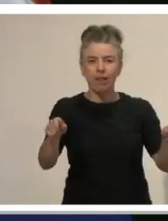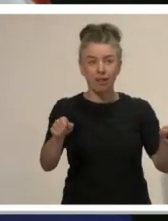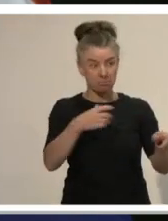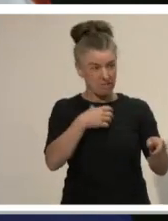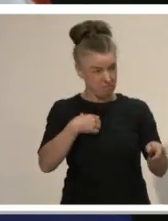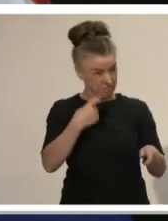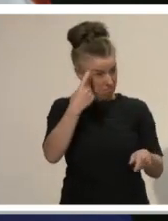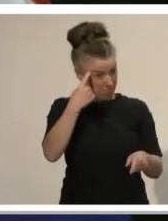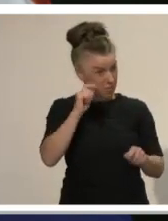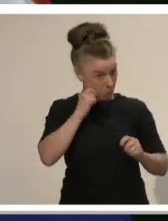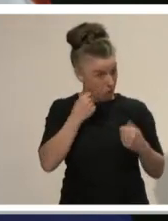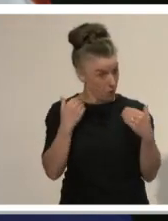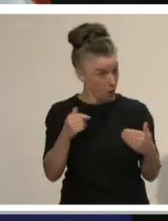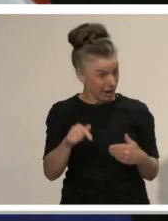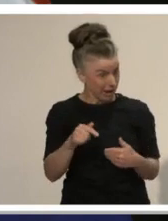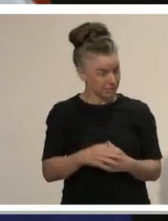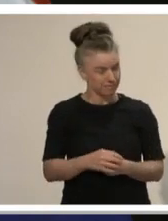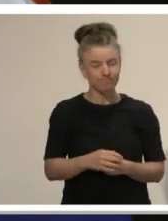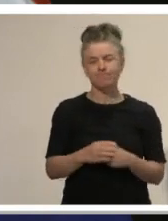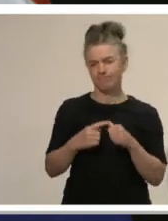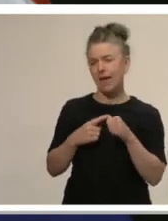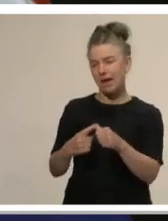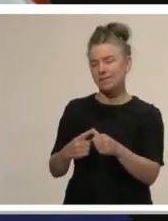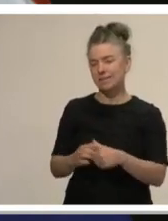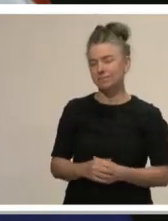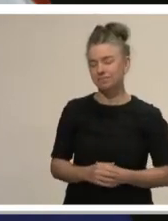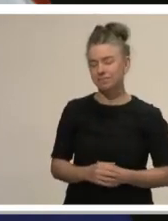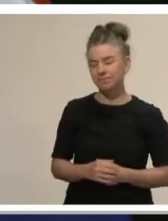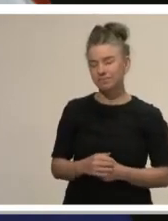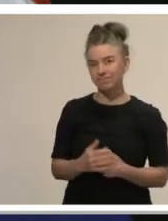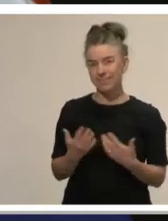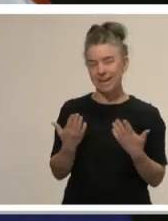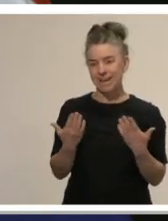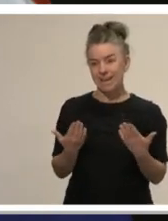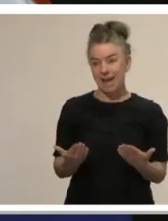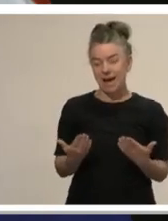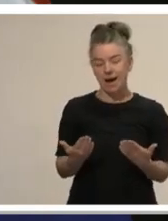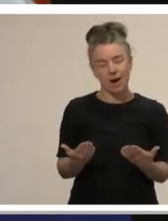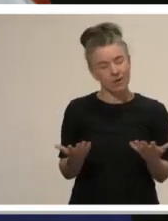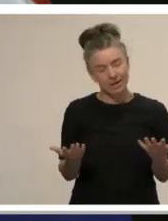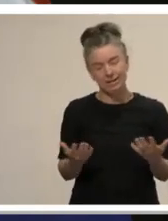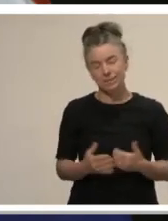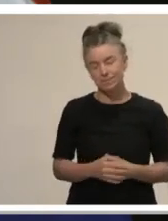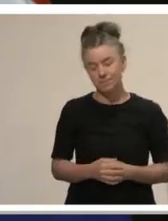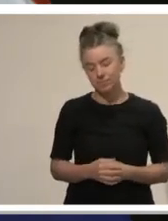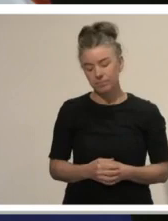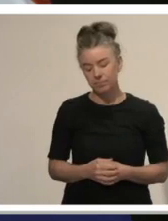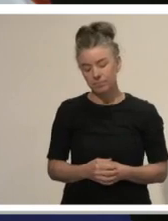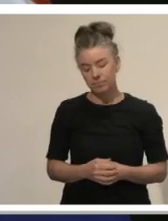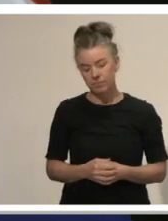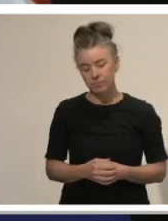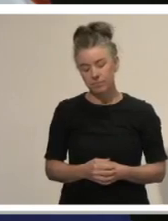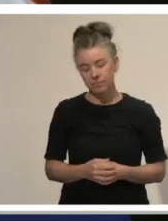seriously looking at? Look, what we've been very careful around is just acknowledging that we're at a point in the process where we are working